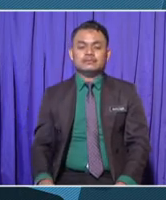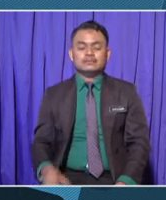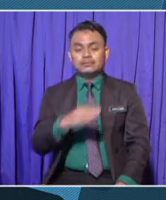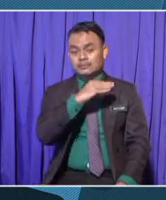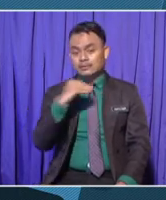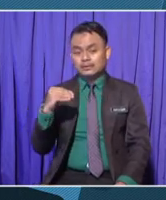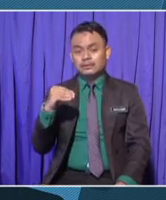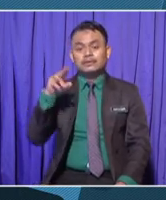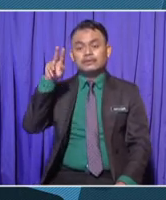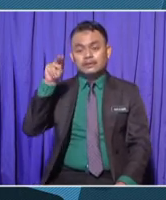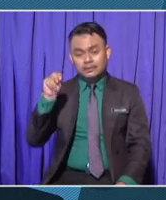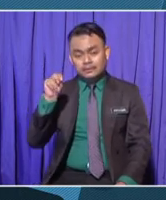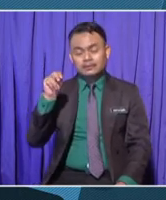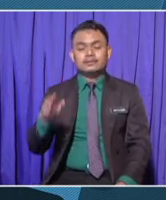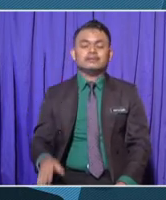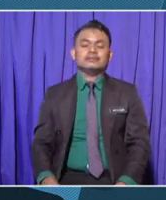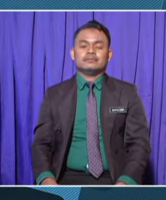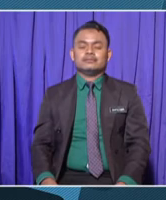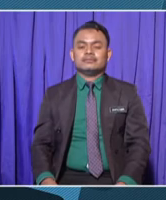and N there.